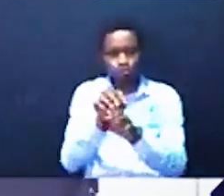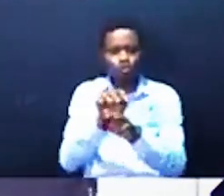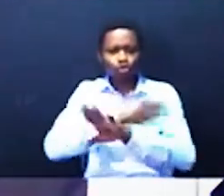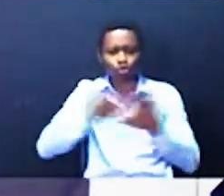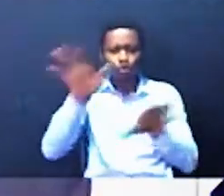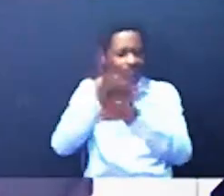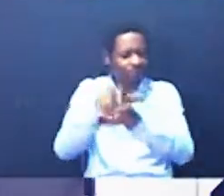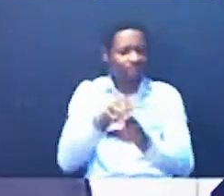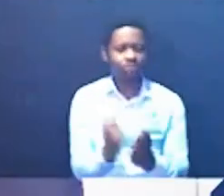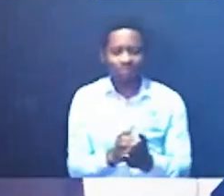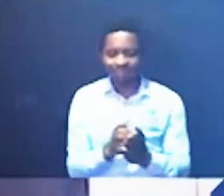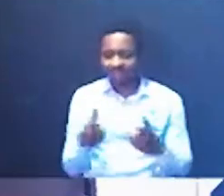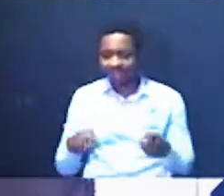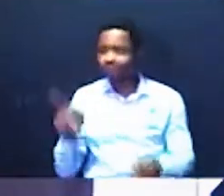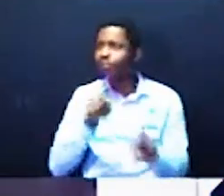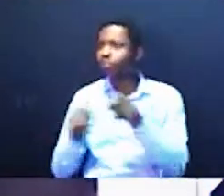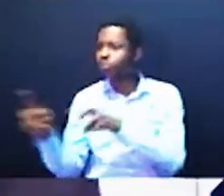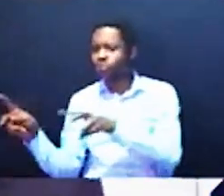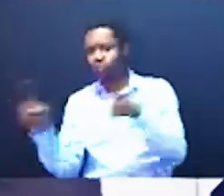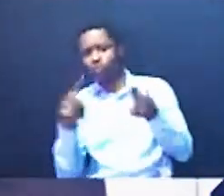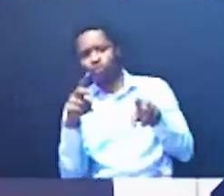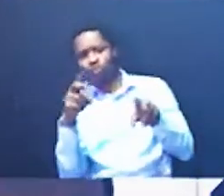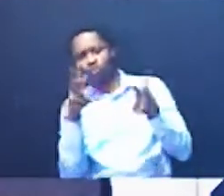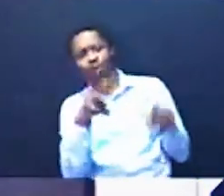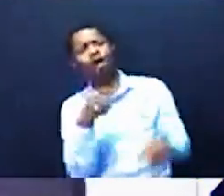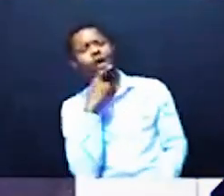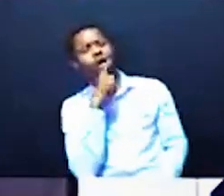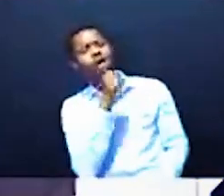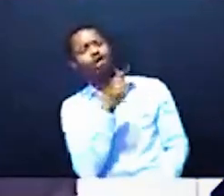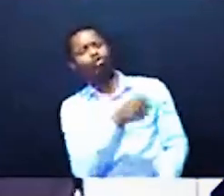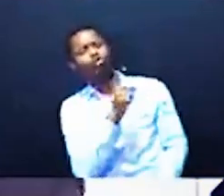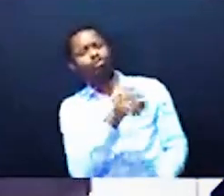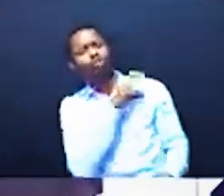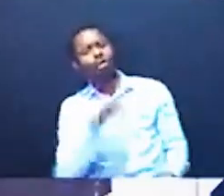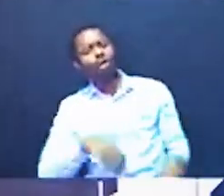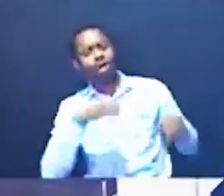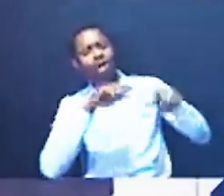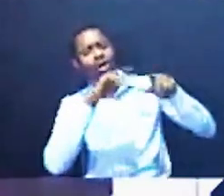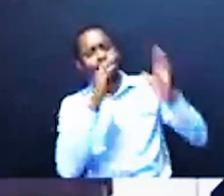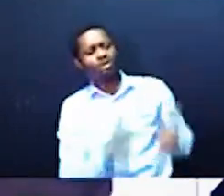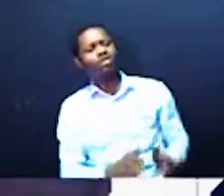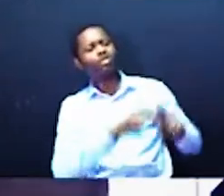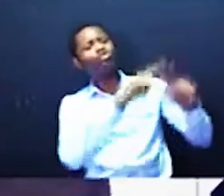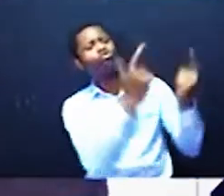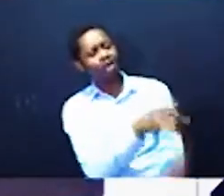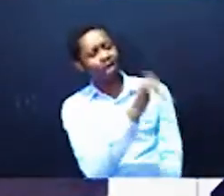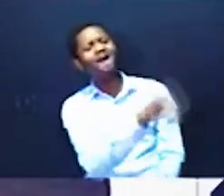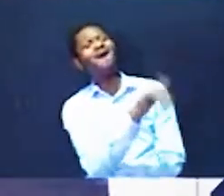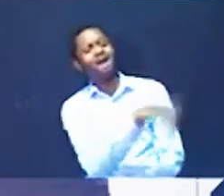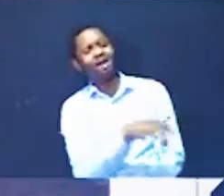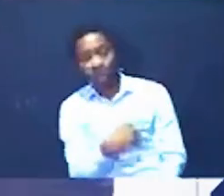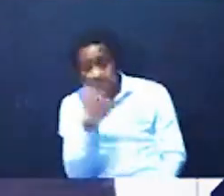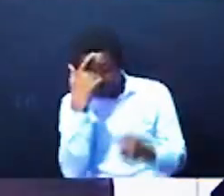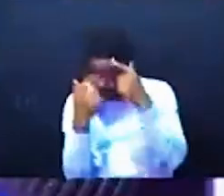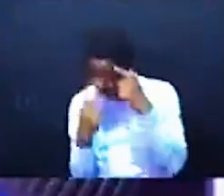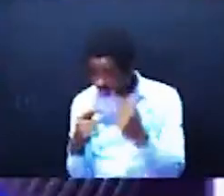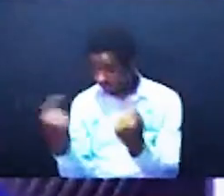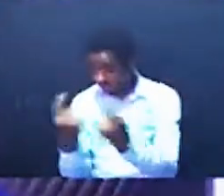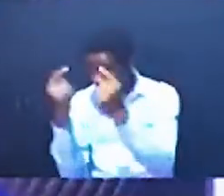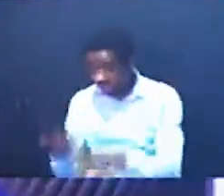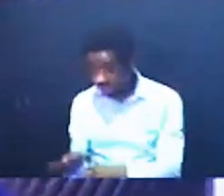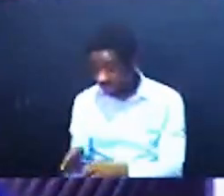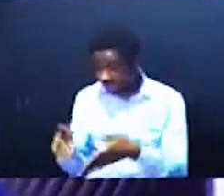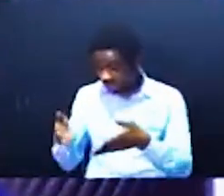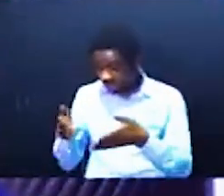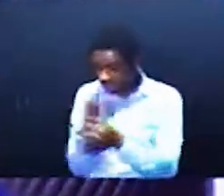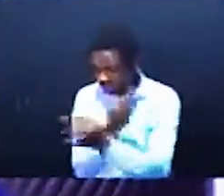Christians. Because it says sinners are real. And sometimes the way